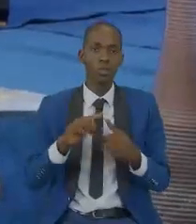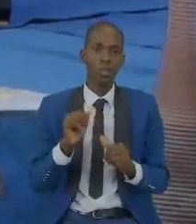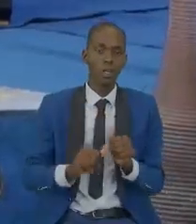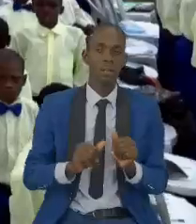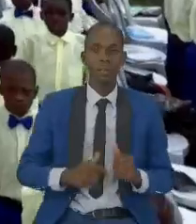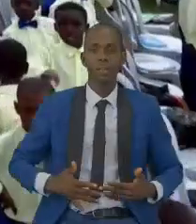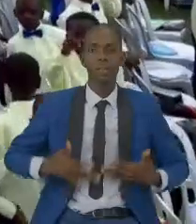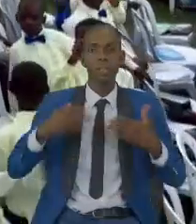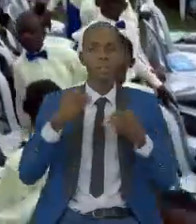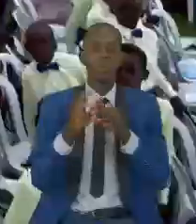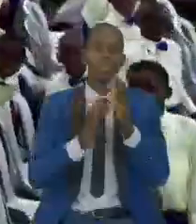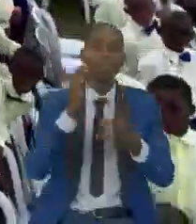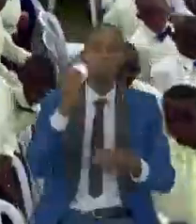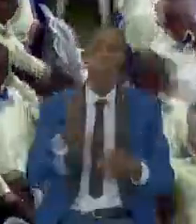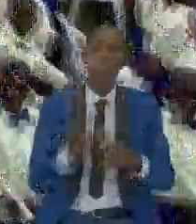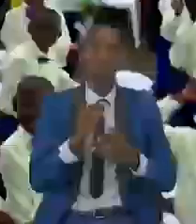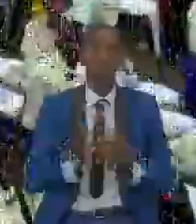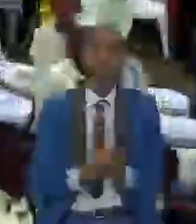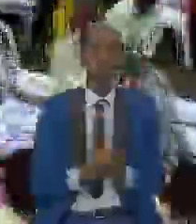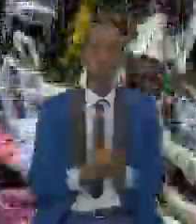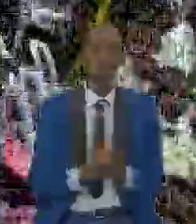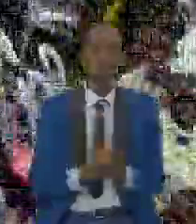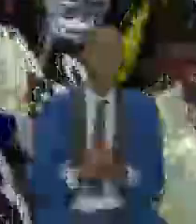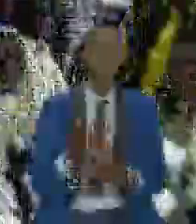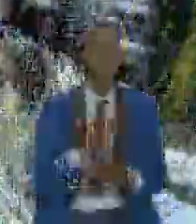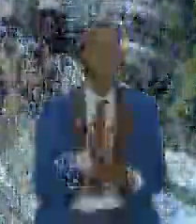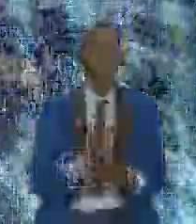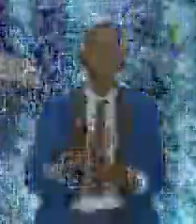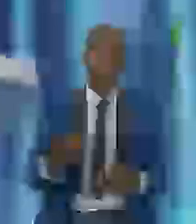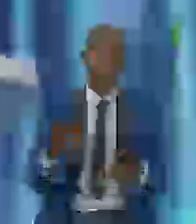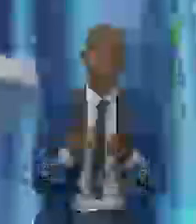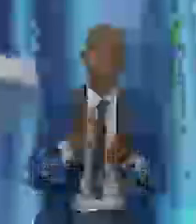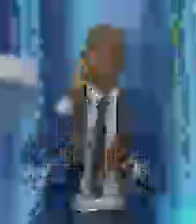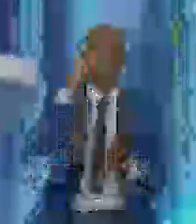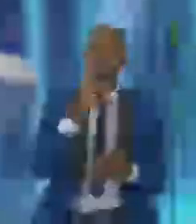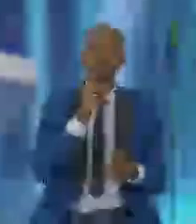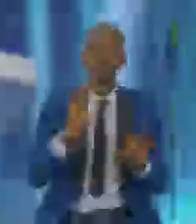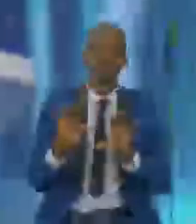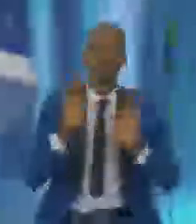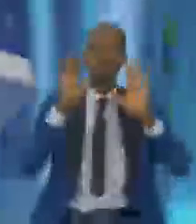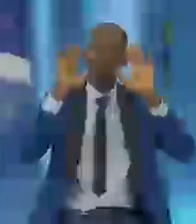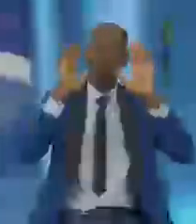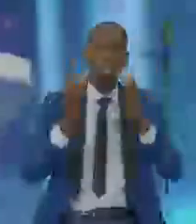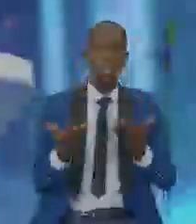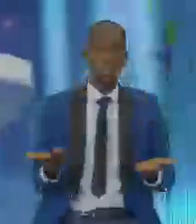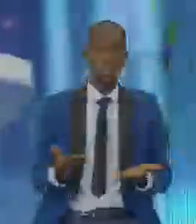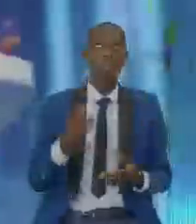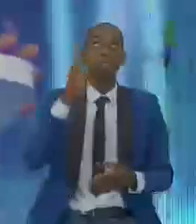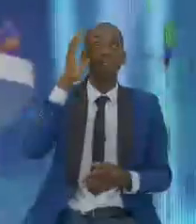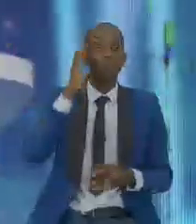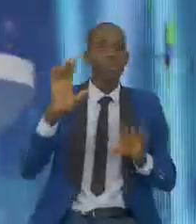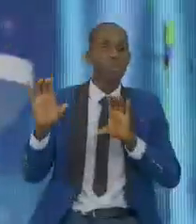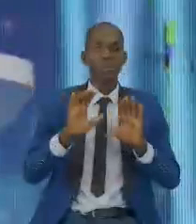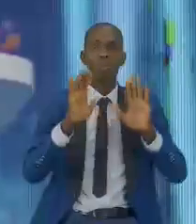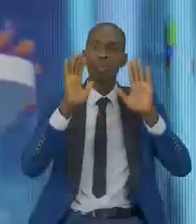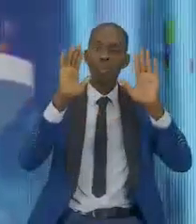in Jesus' name. And as God is doing wonders here, He'll be doing wonders